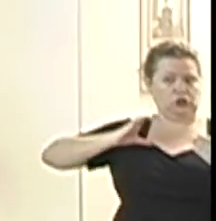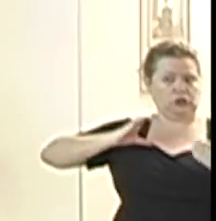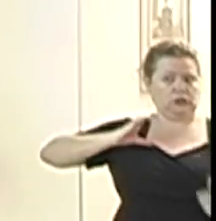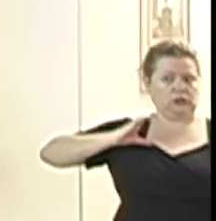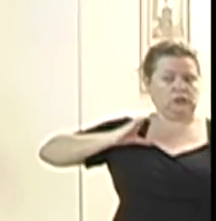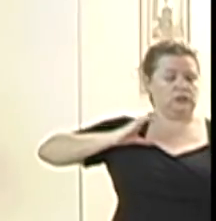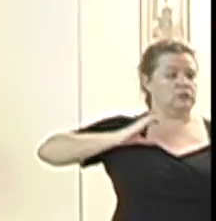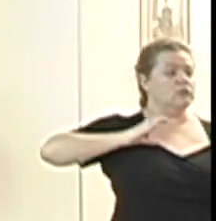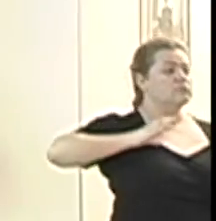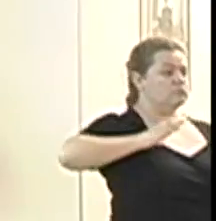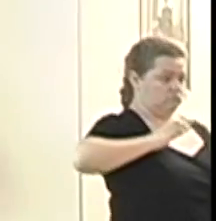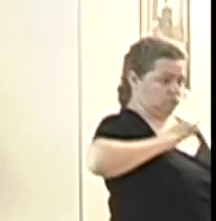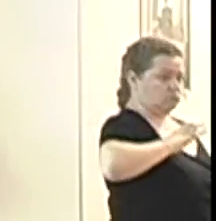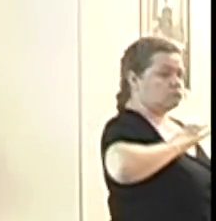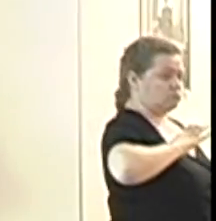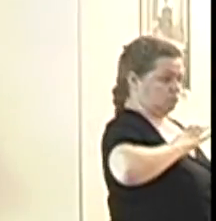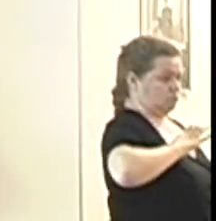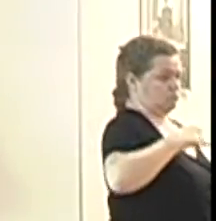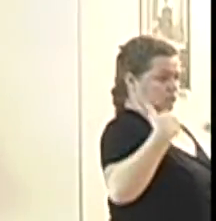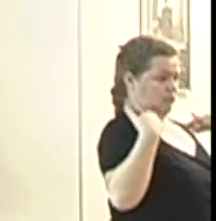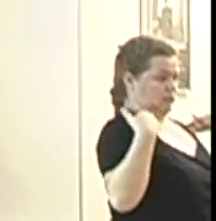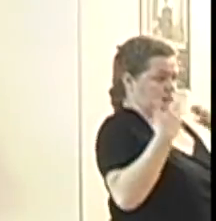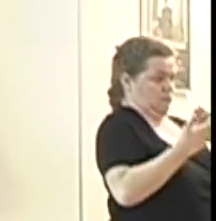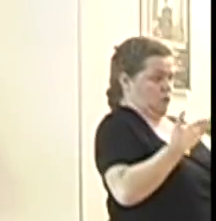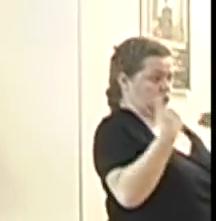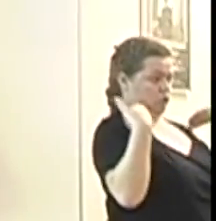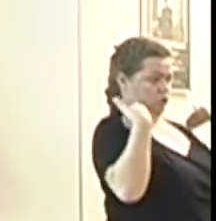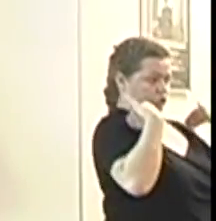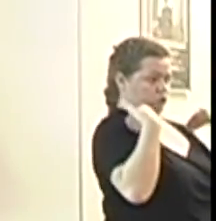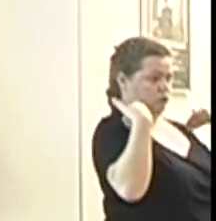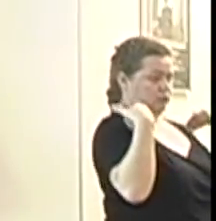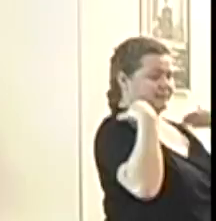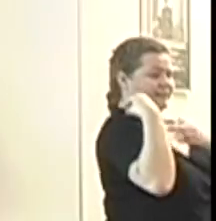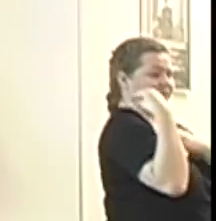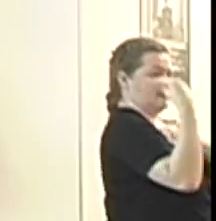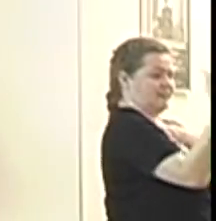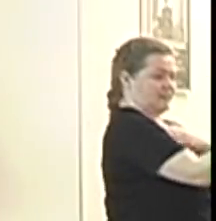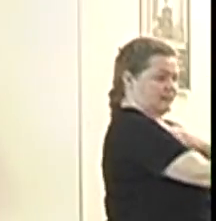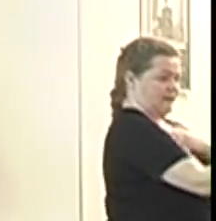that's produced at the shoulder. Give,